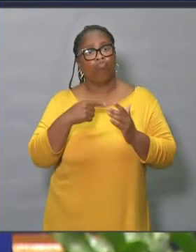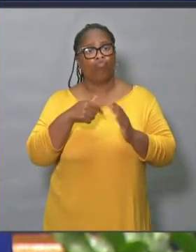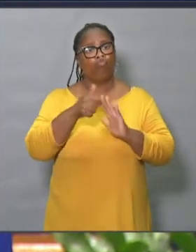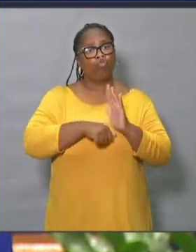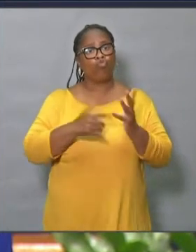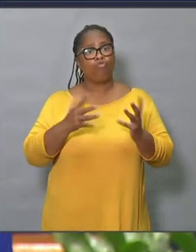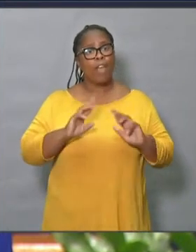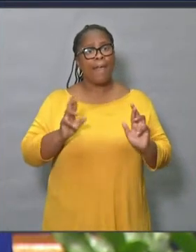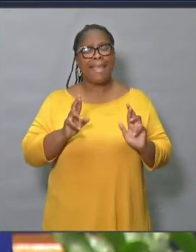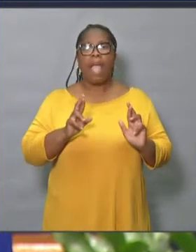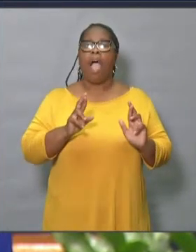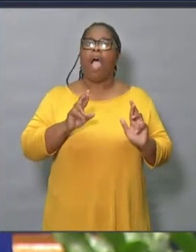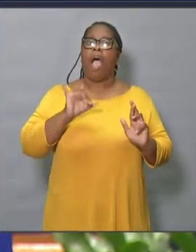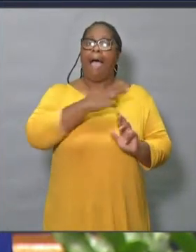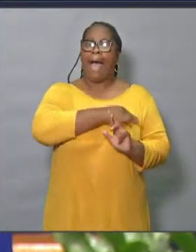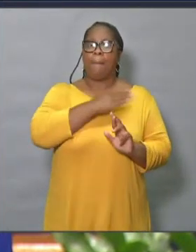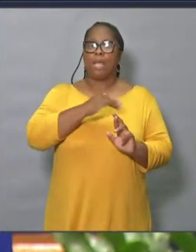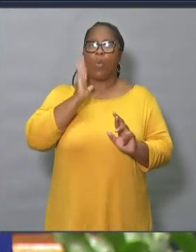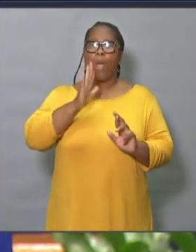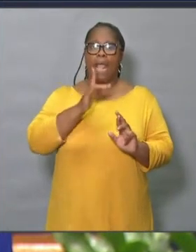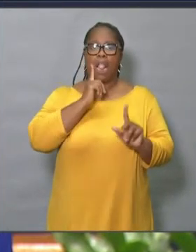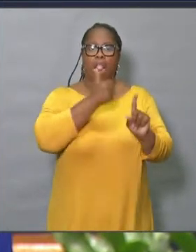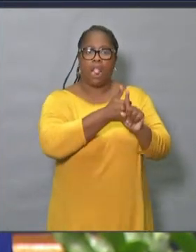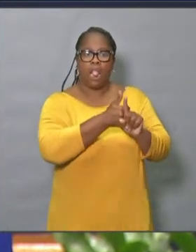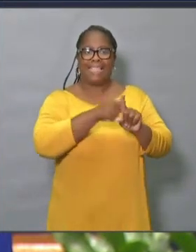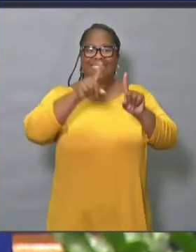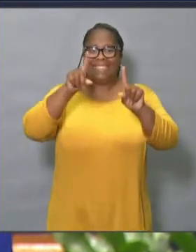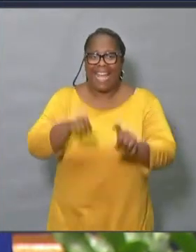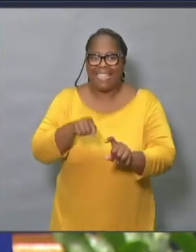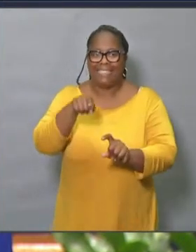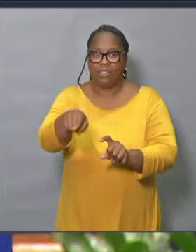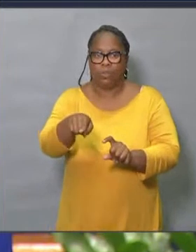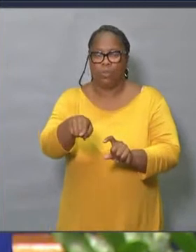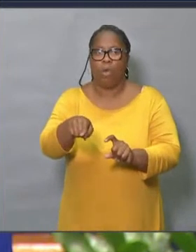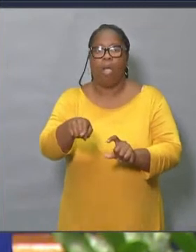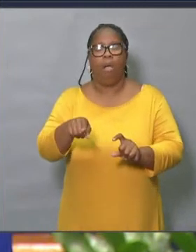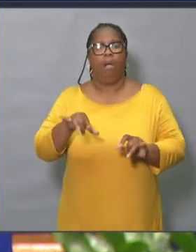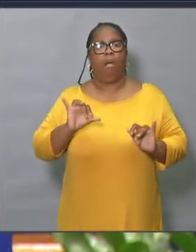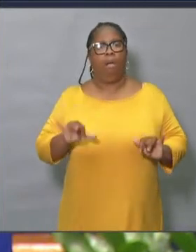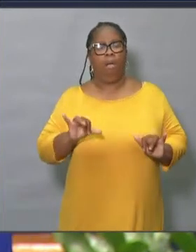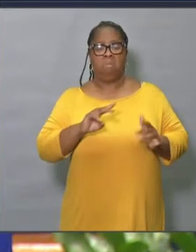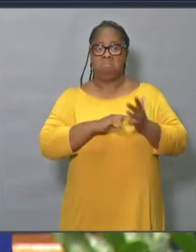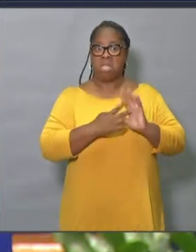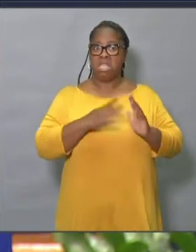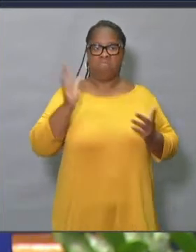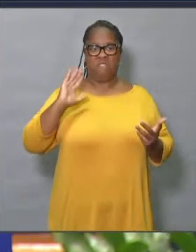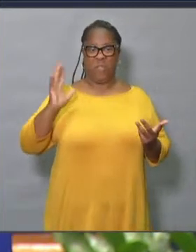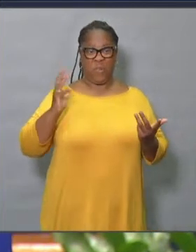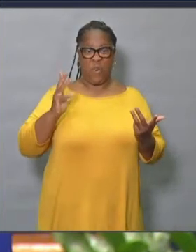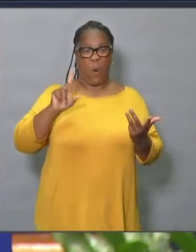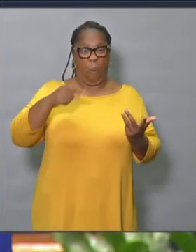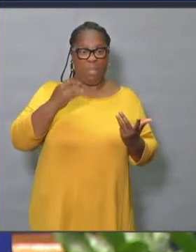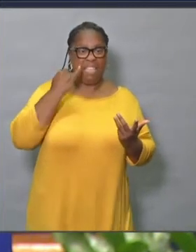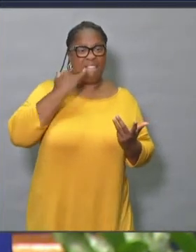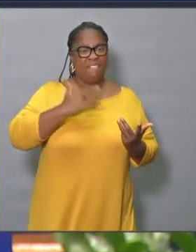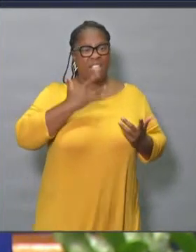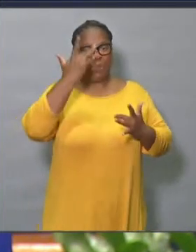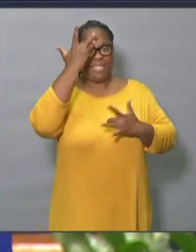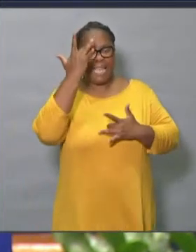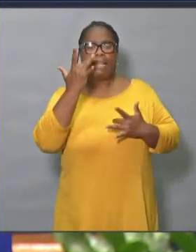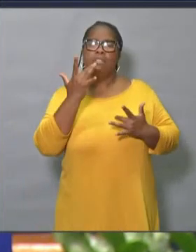asymptomatic people without any symptoms who can test positive, we would imagine that as the